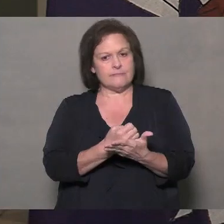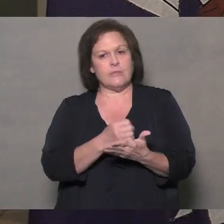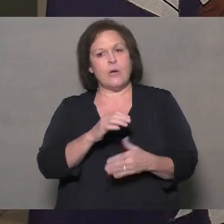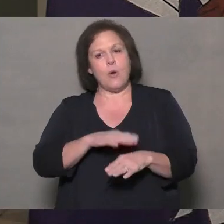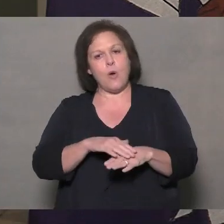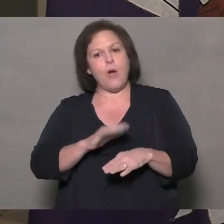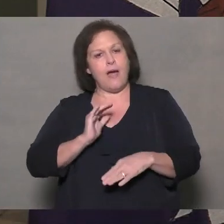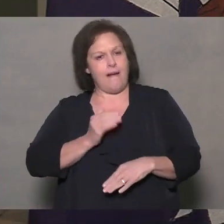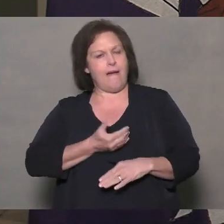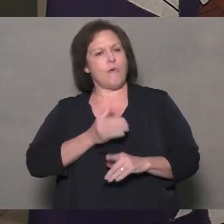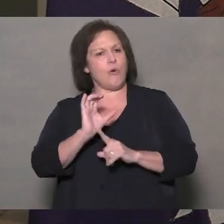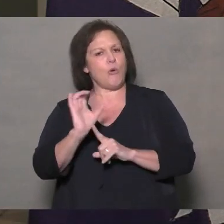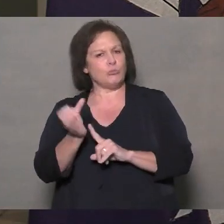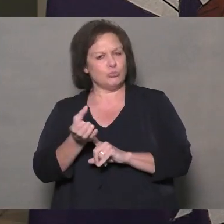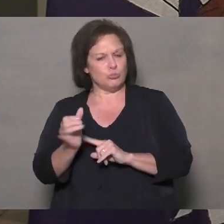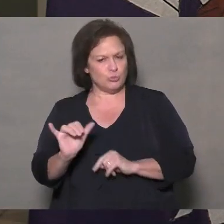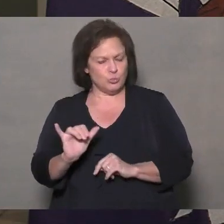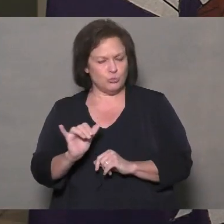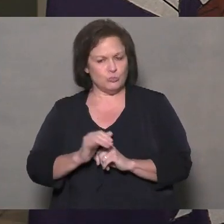our civic culture.